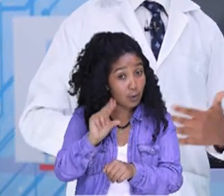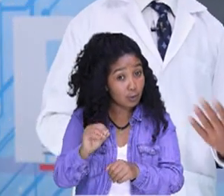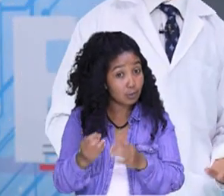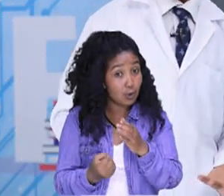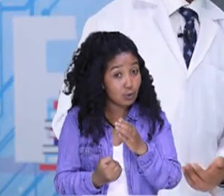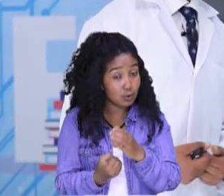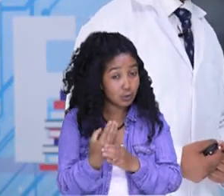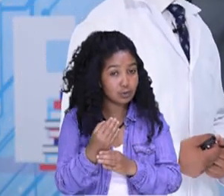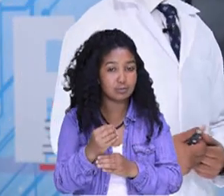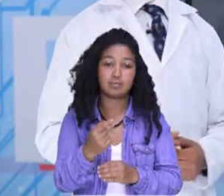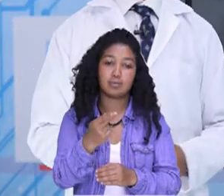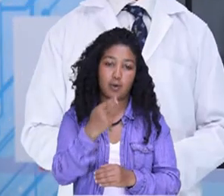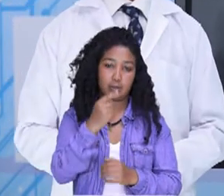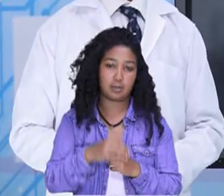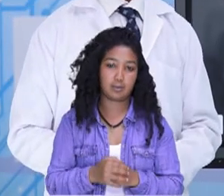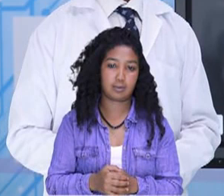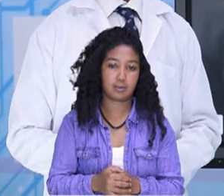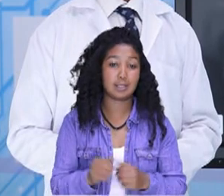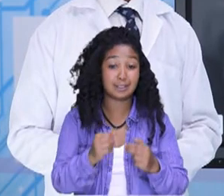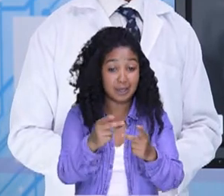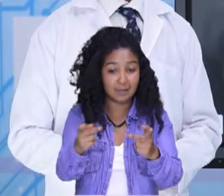for a specific site.